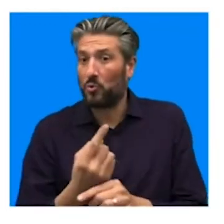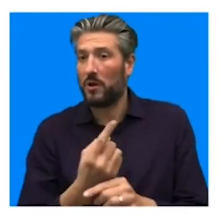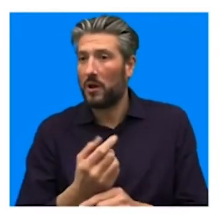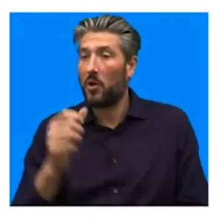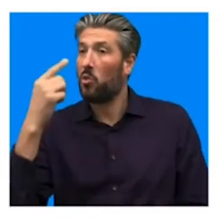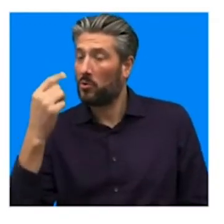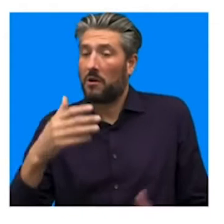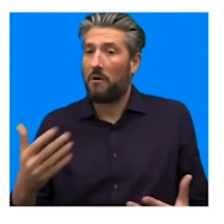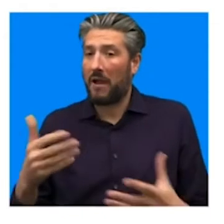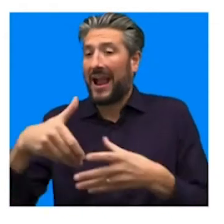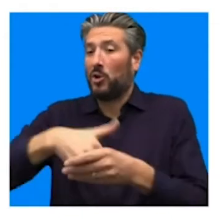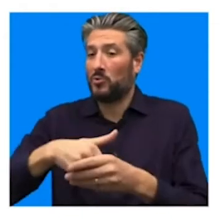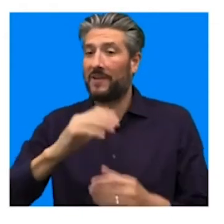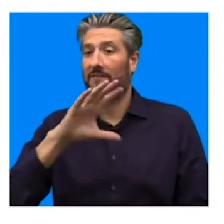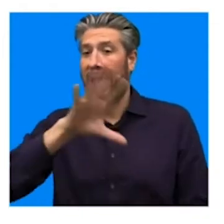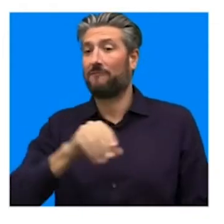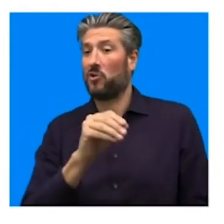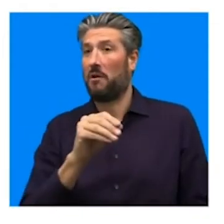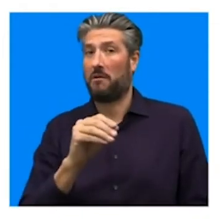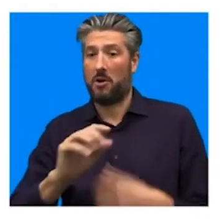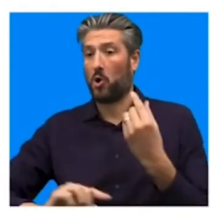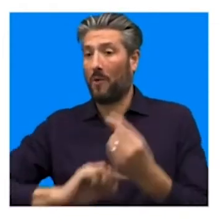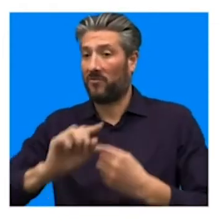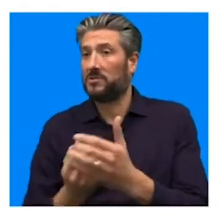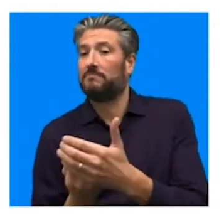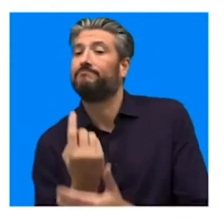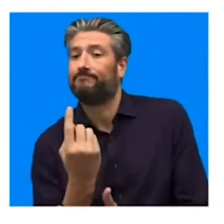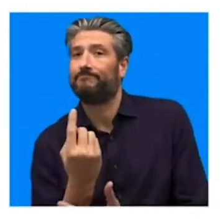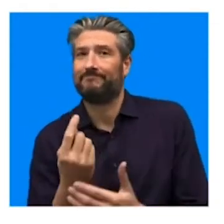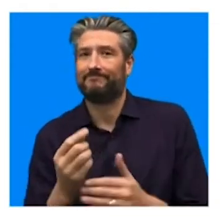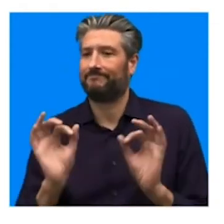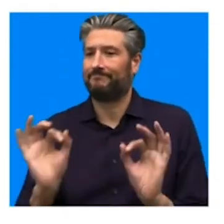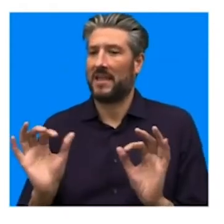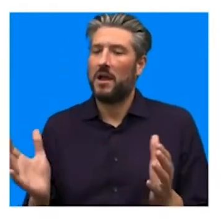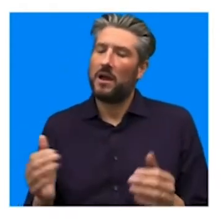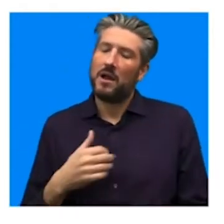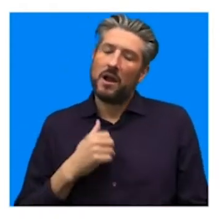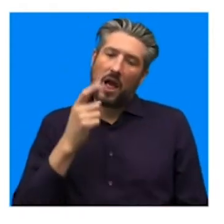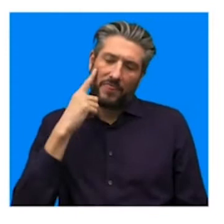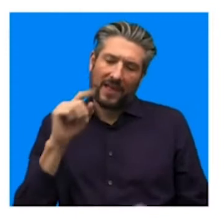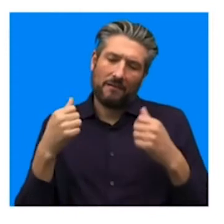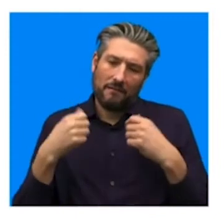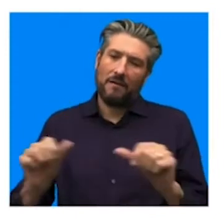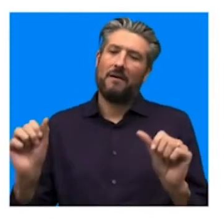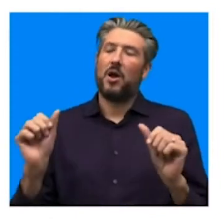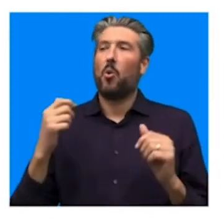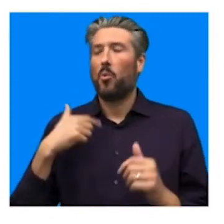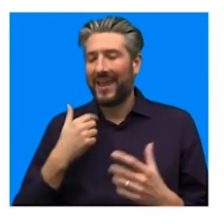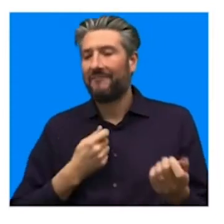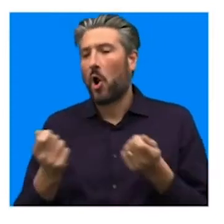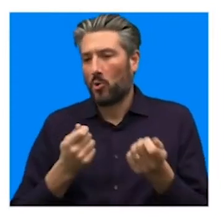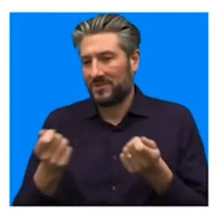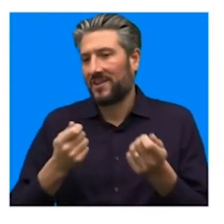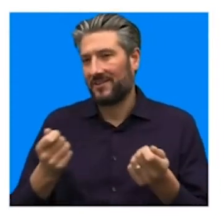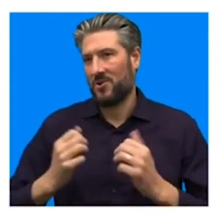Africa Conference. I think what's amazing is just to be able to see that finally we hosted the conference. We had people